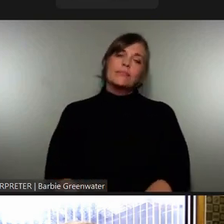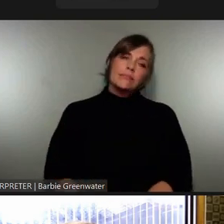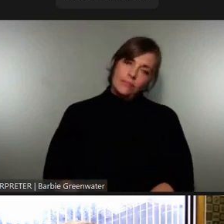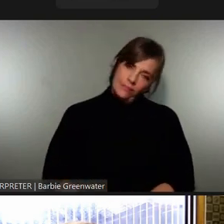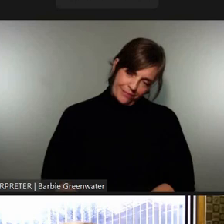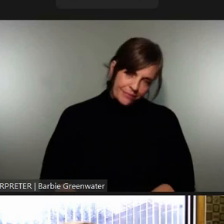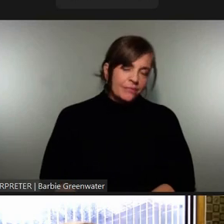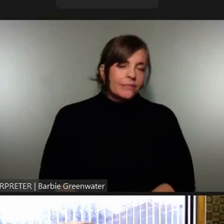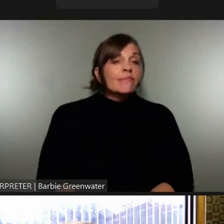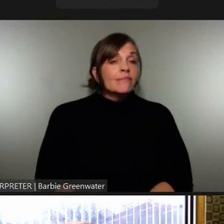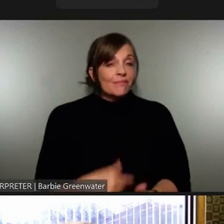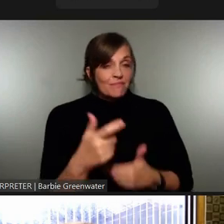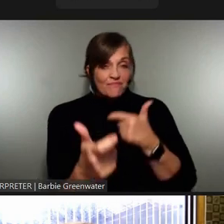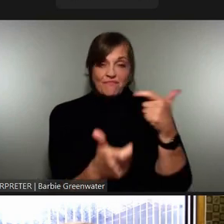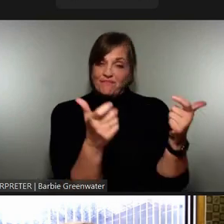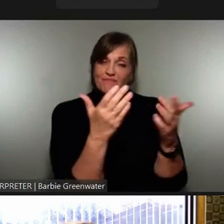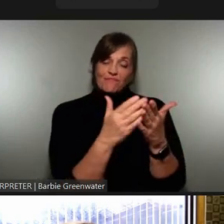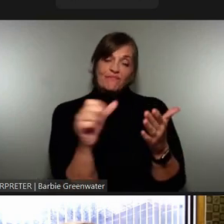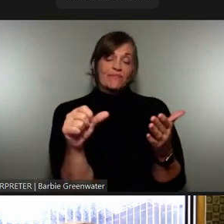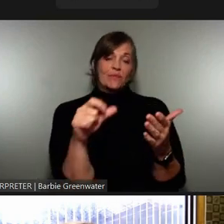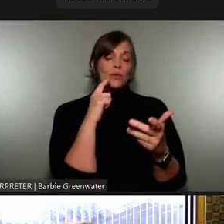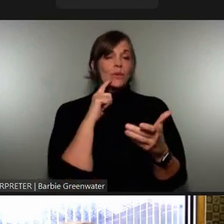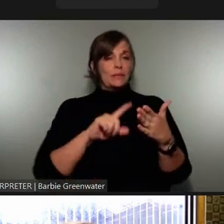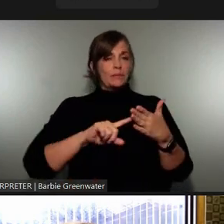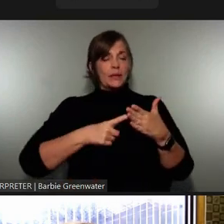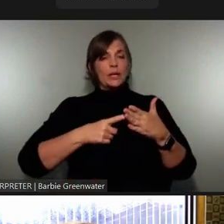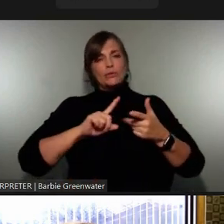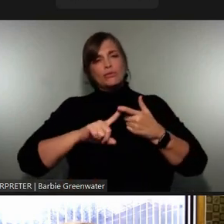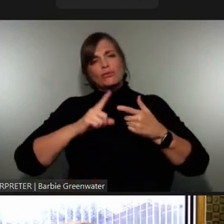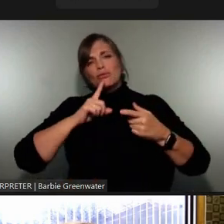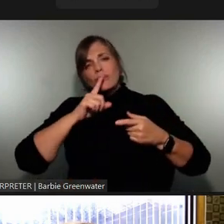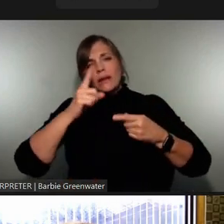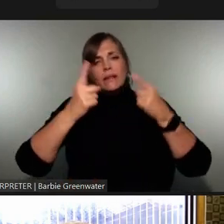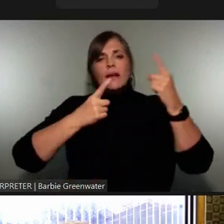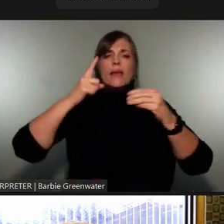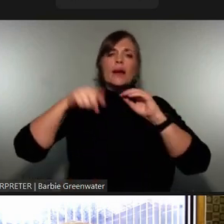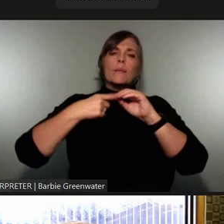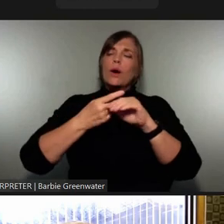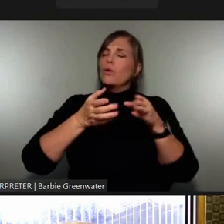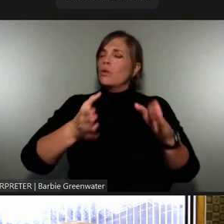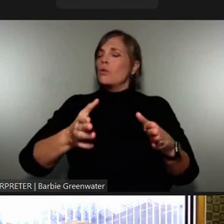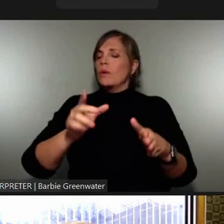Certainly a big component of it, was beginning to really think about the way that transit is